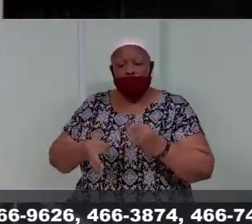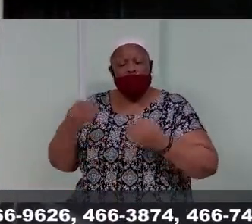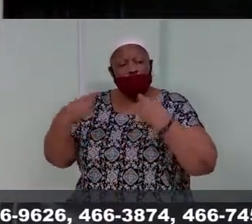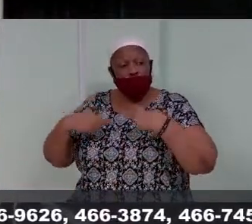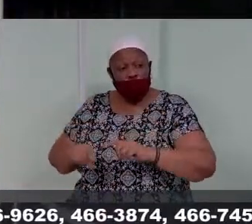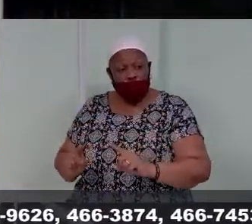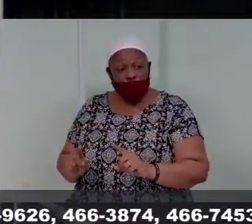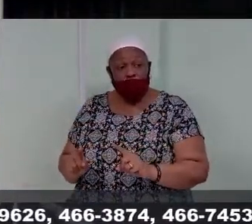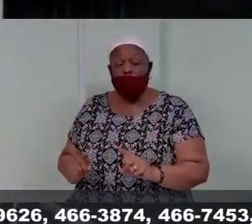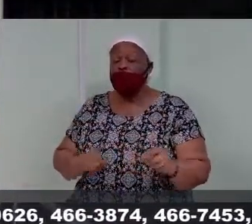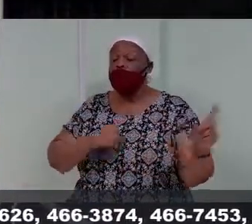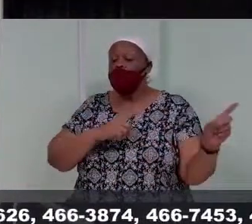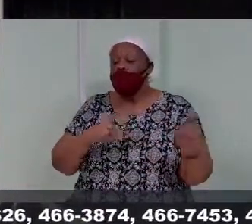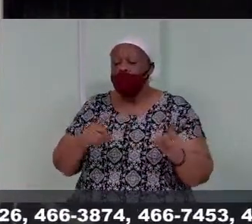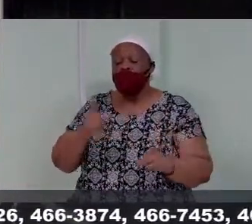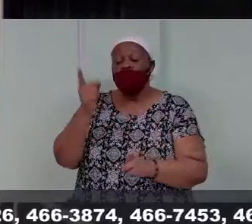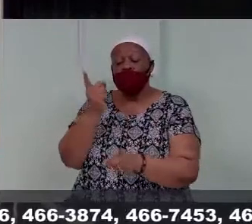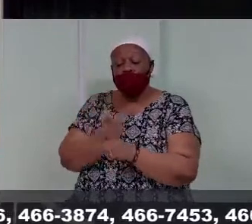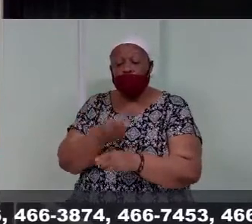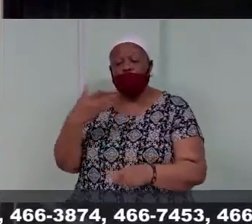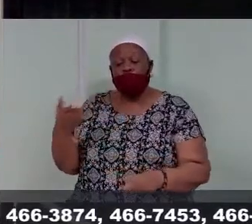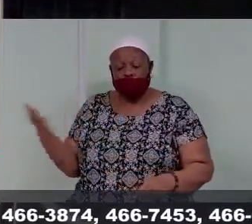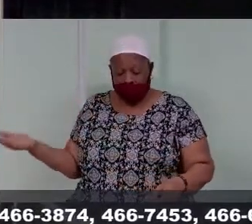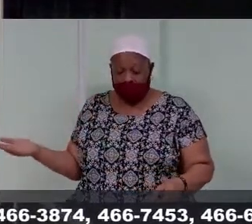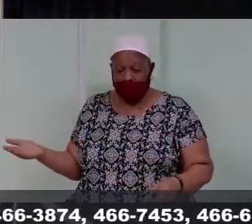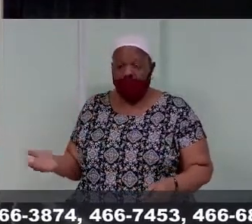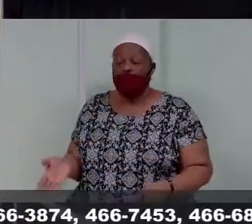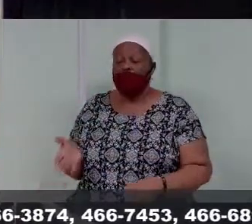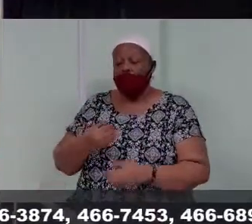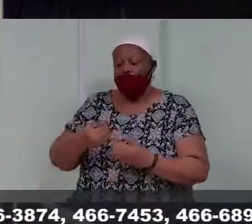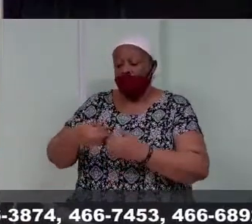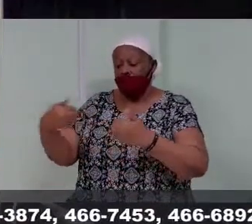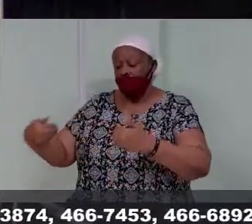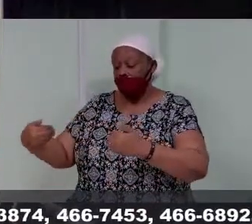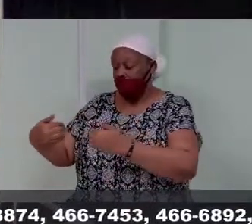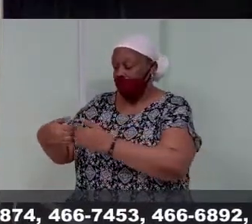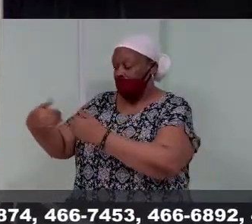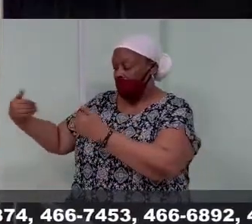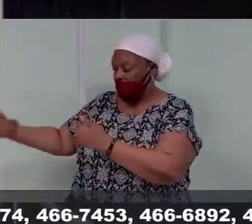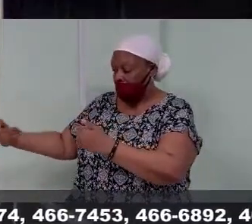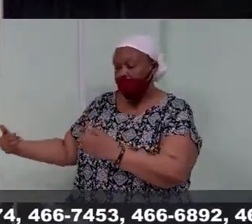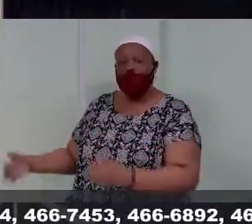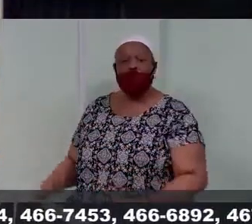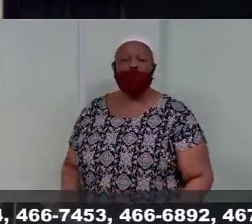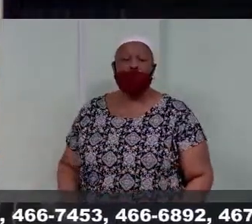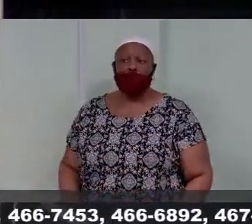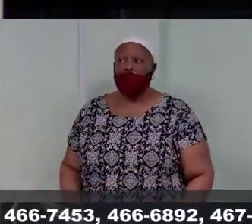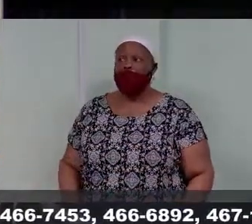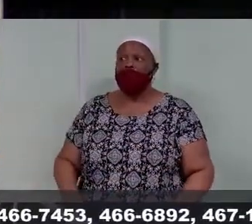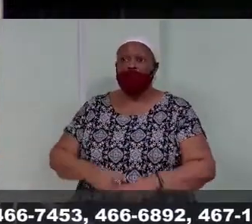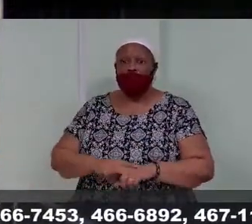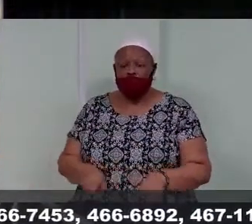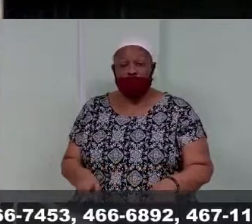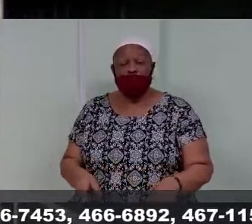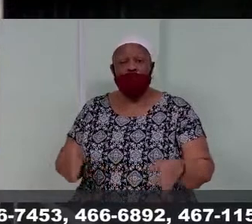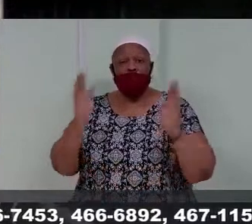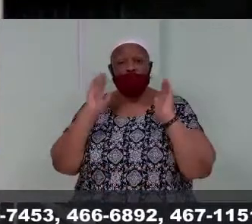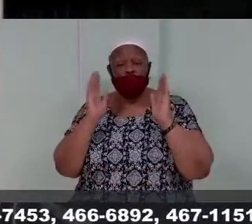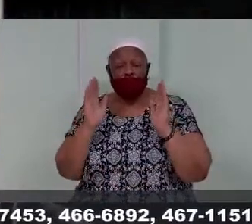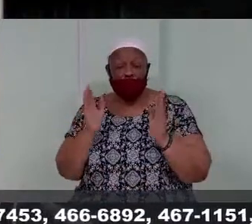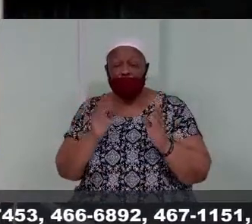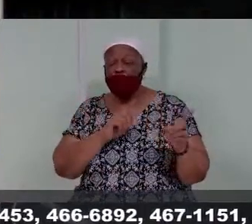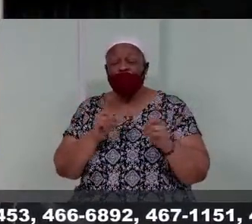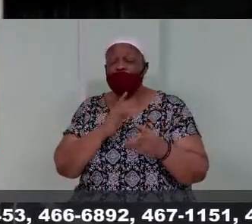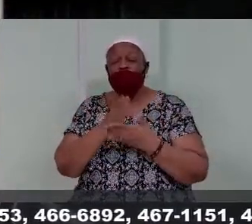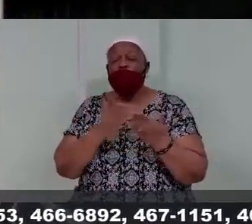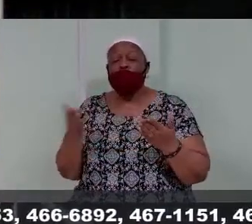for the masks and the social distancing together, but you must be able to at least do one. Either have